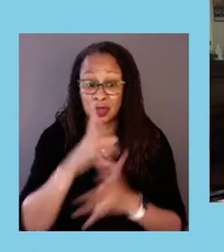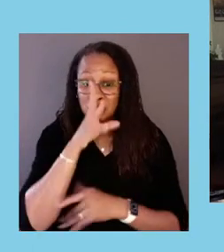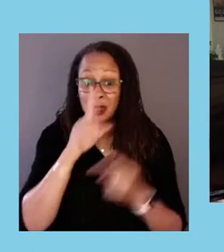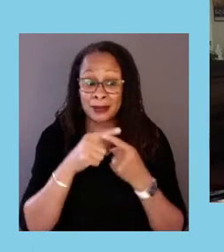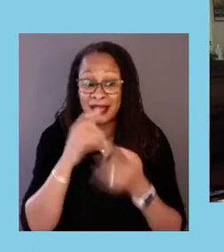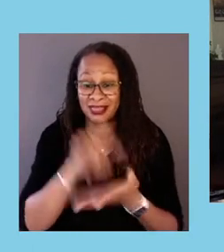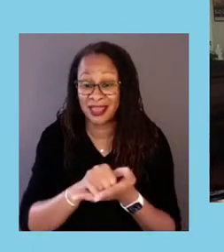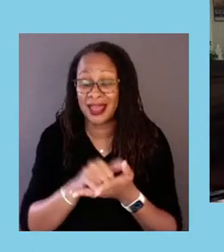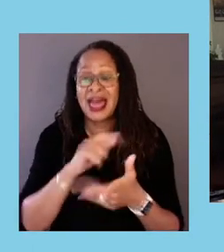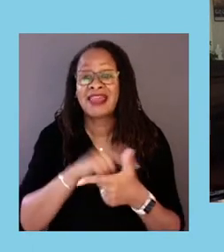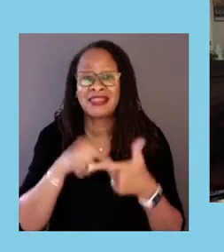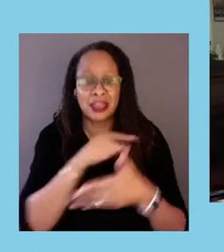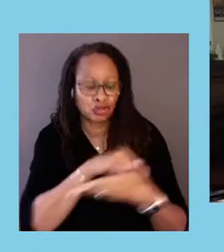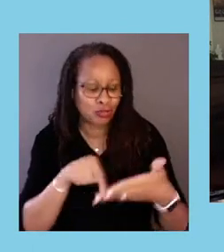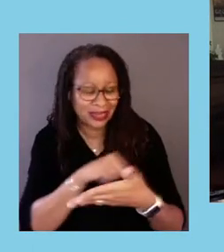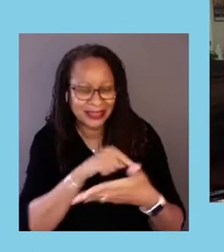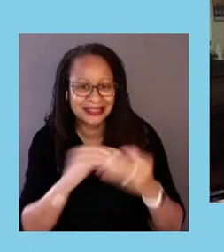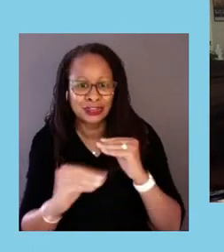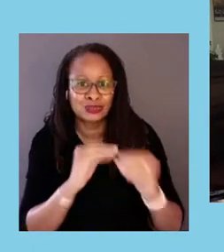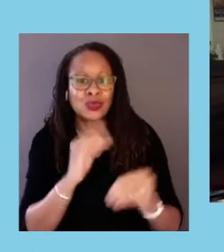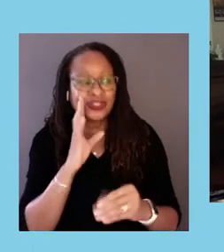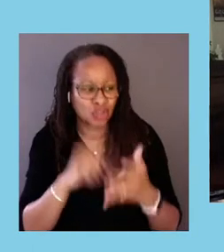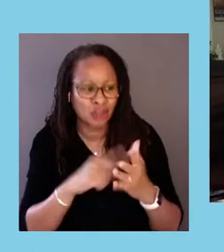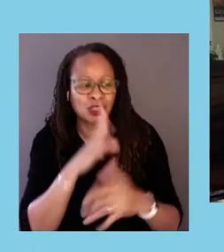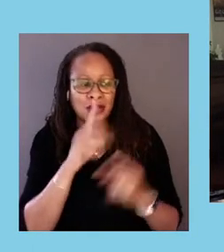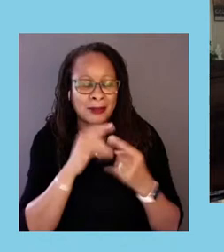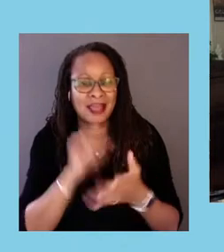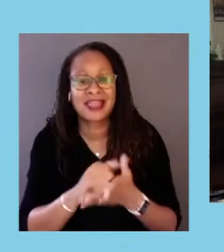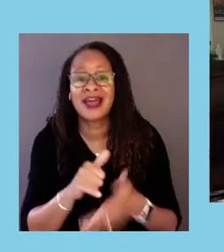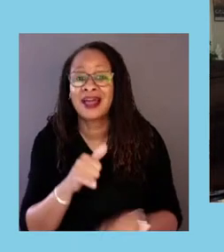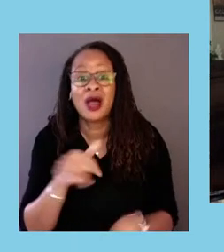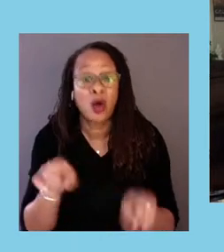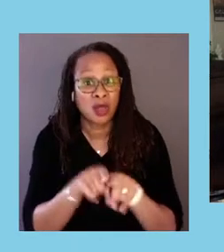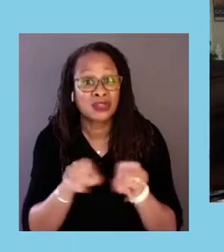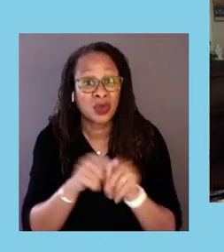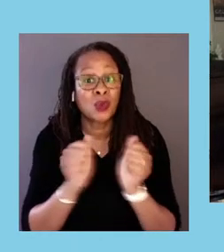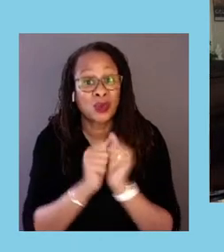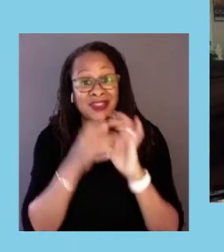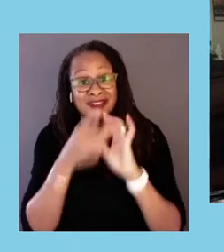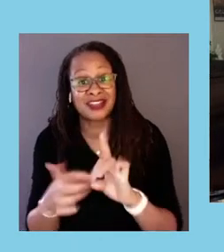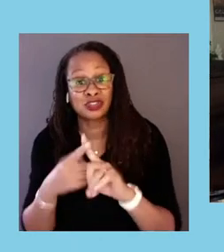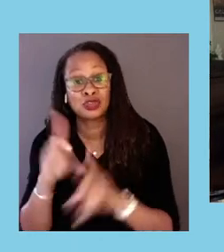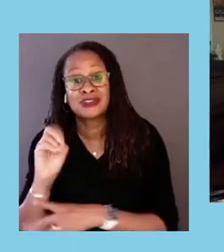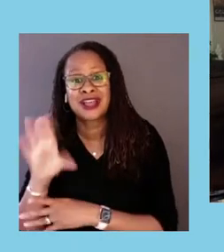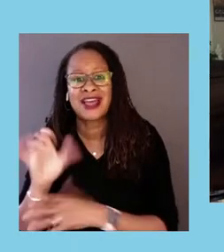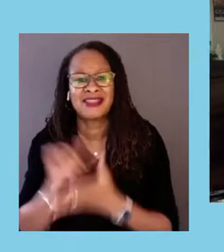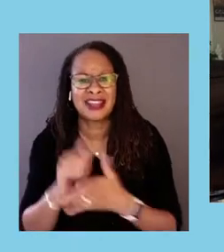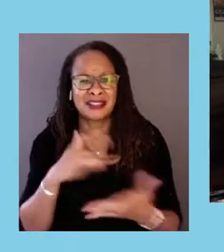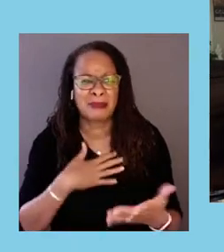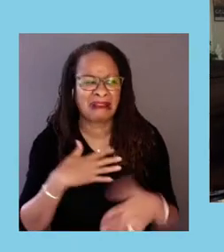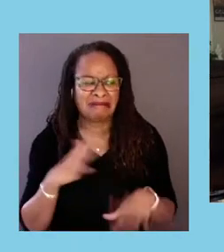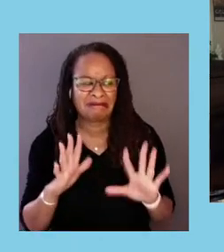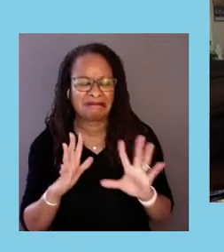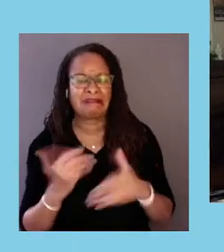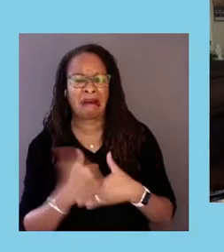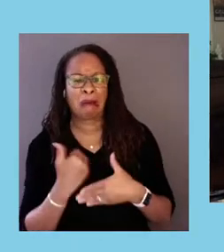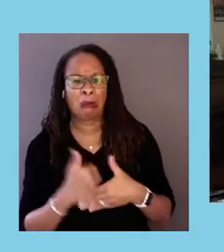critics will start talking about craft in terms of documentary, which I think is my pet peeve, right?